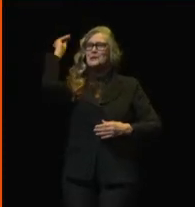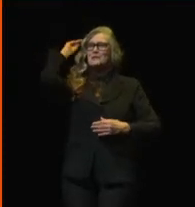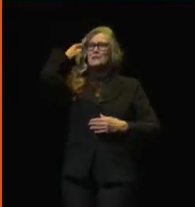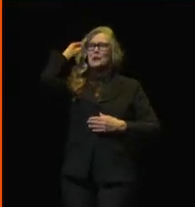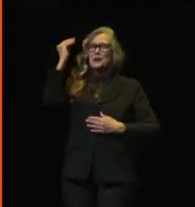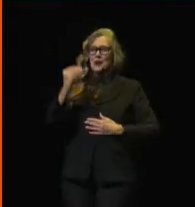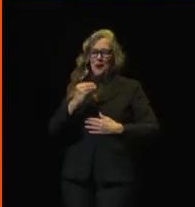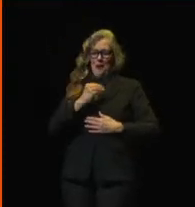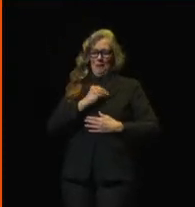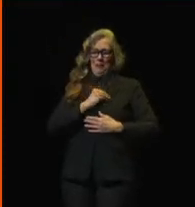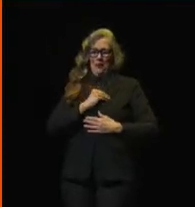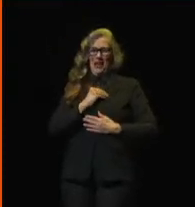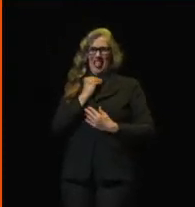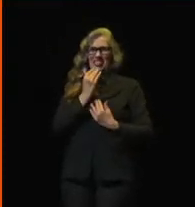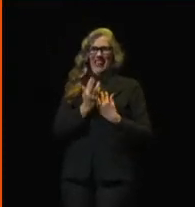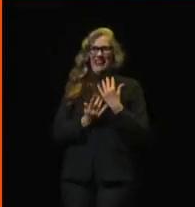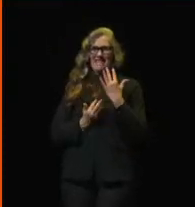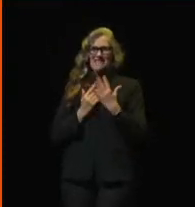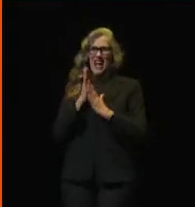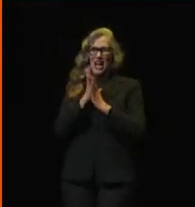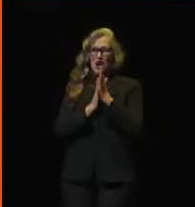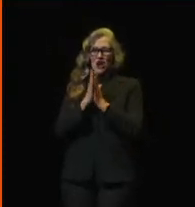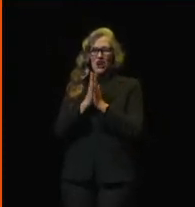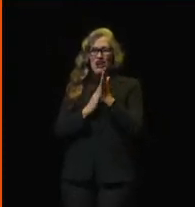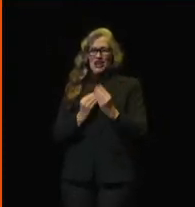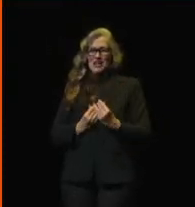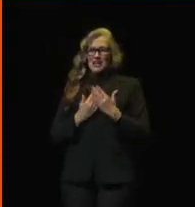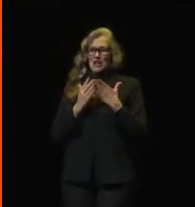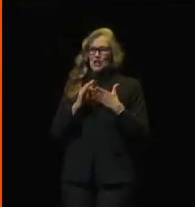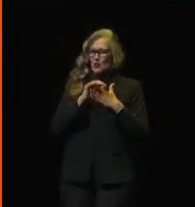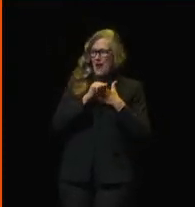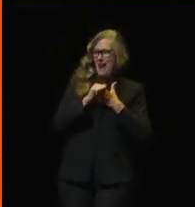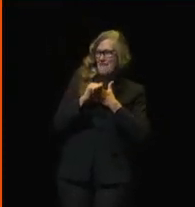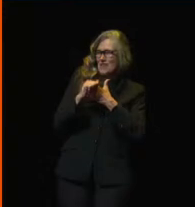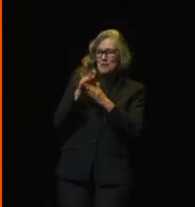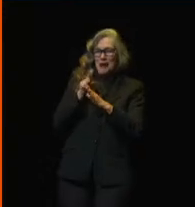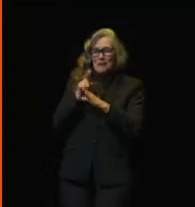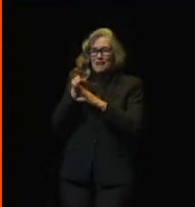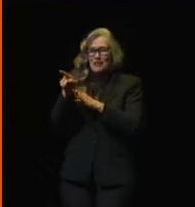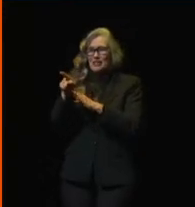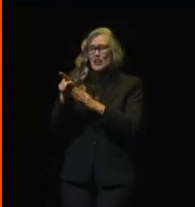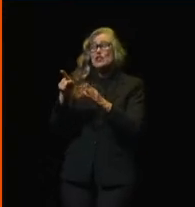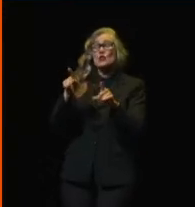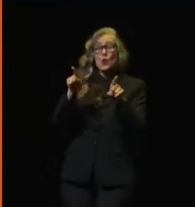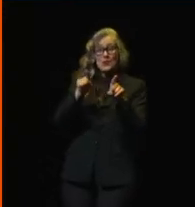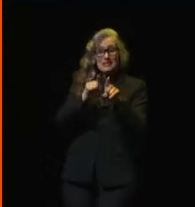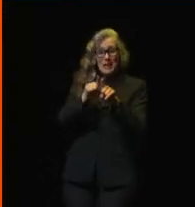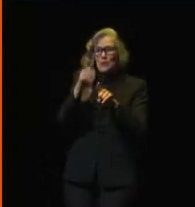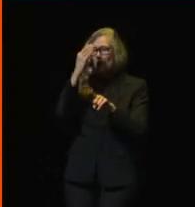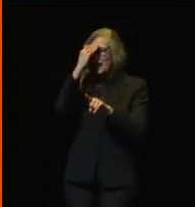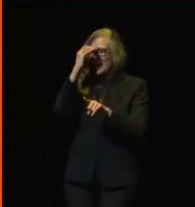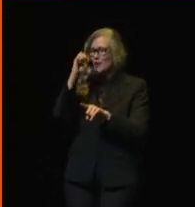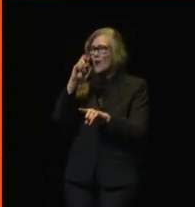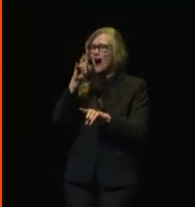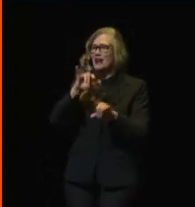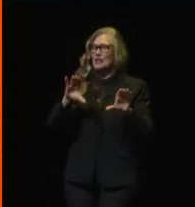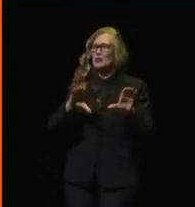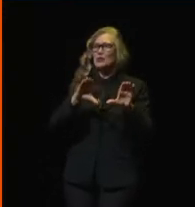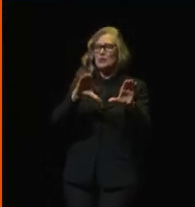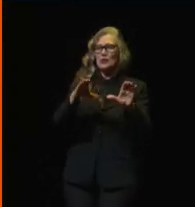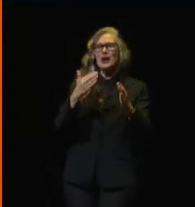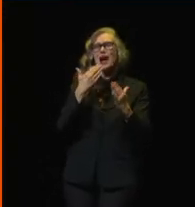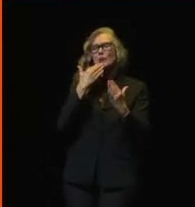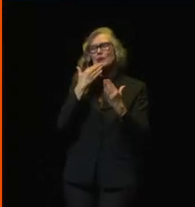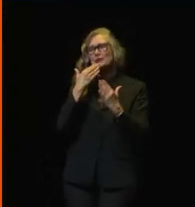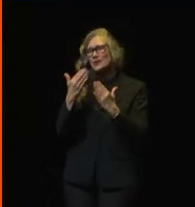today by doing what I know Ady would, by acknowledging and thanking the incredible team of caregivers that I got to work